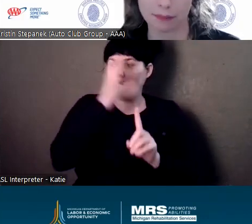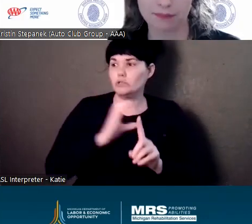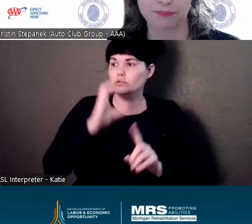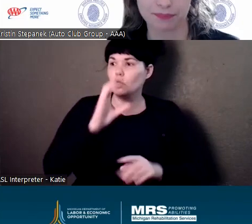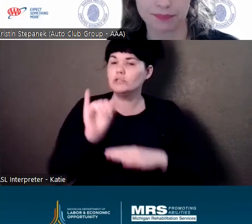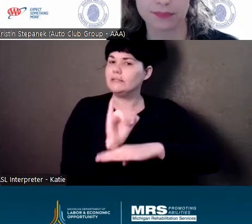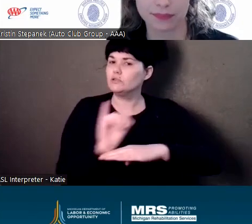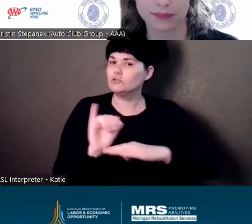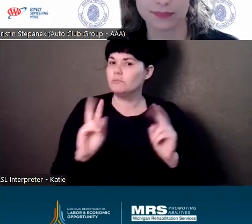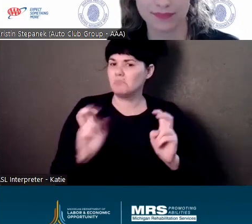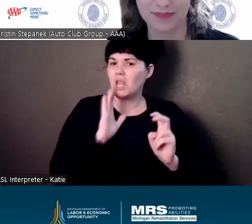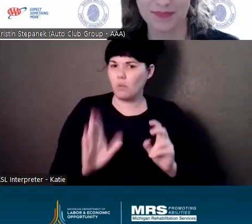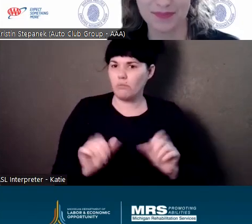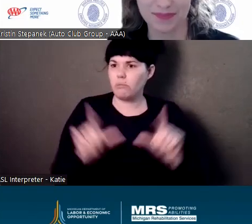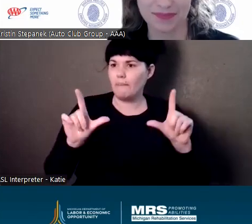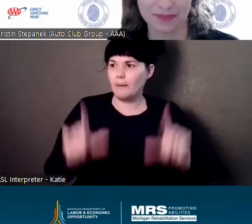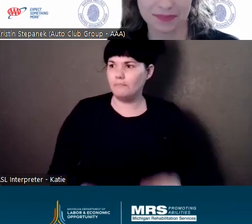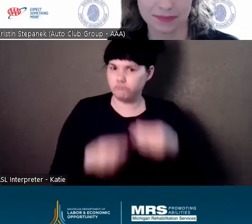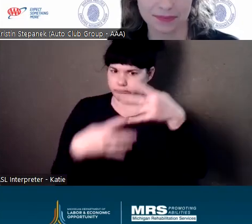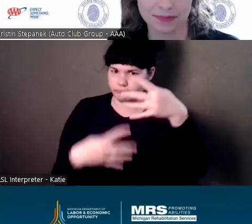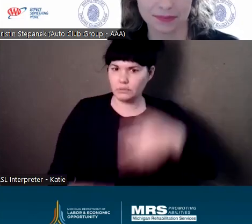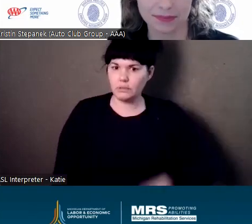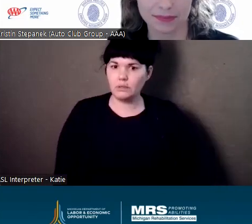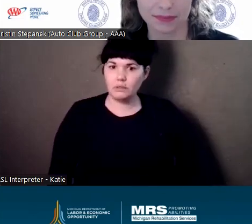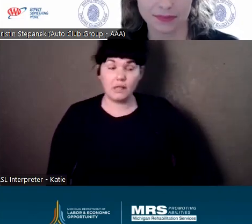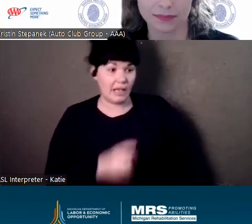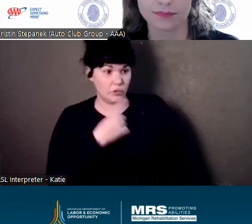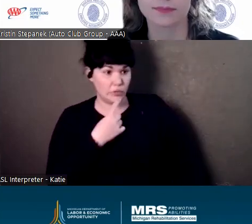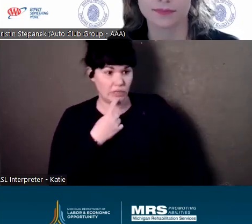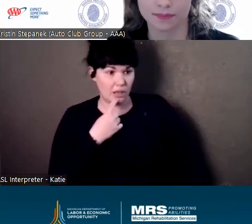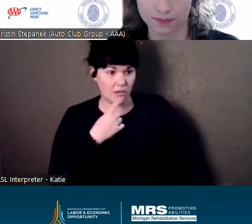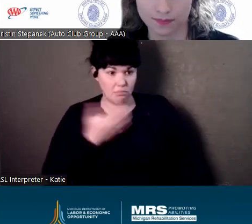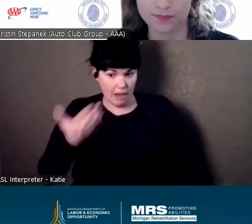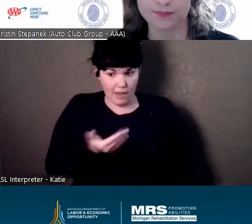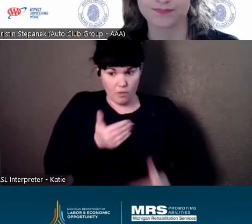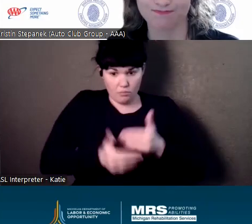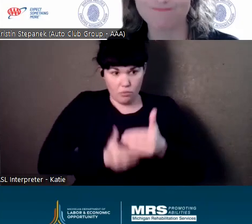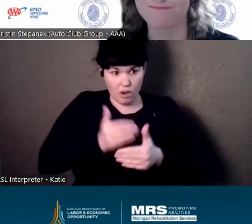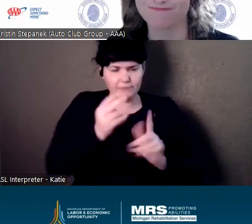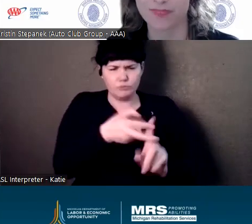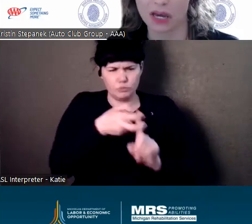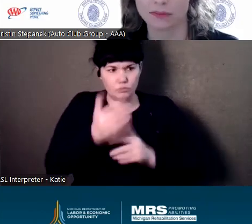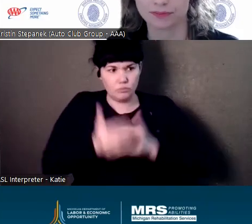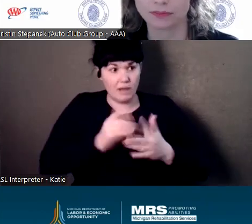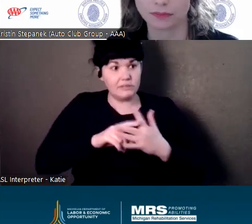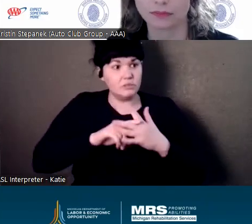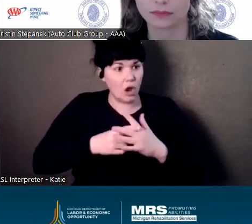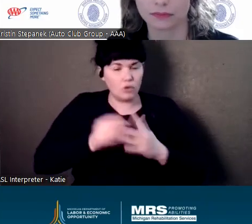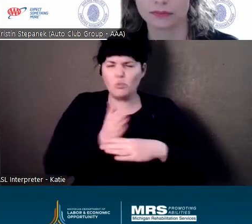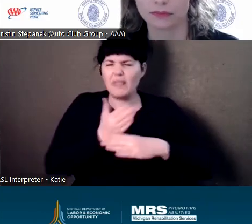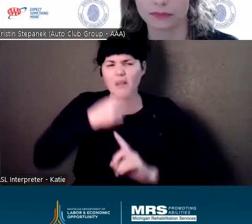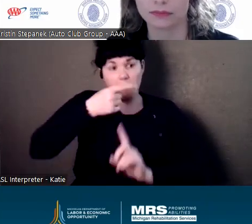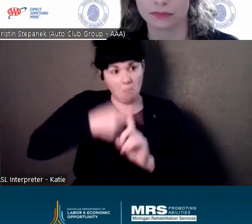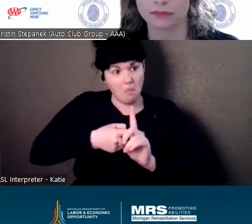pop up. Okay. And you said you'll start that hiring like in the next month. And I may have missed it because